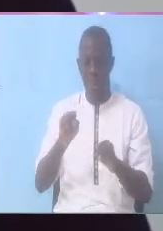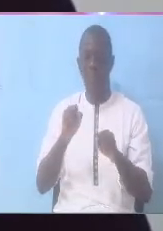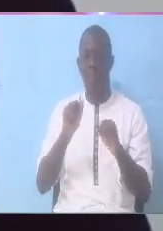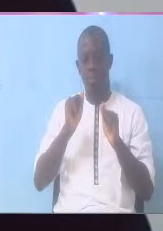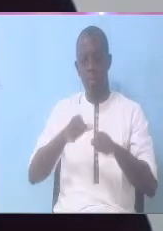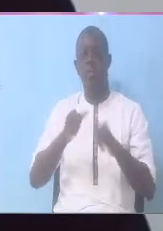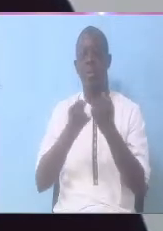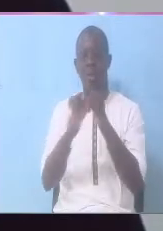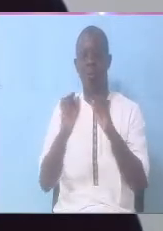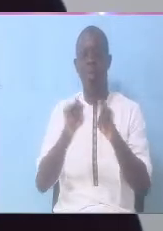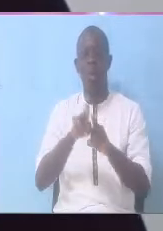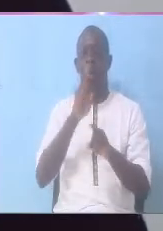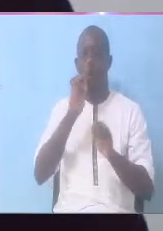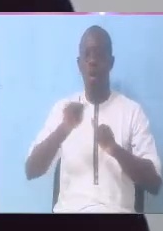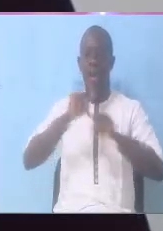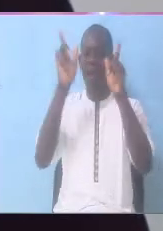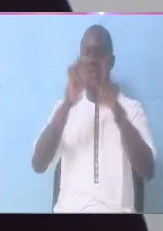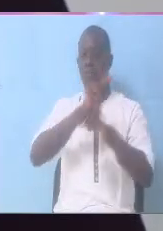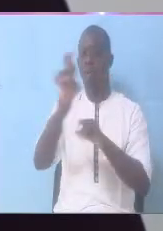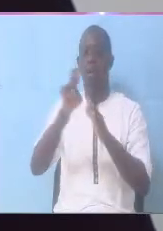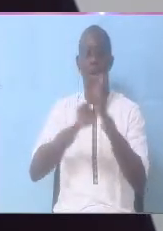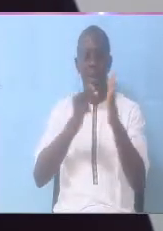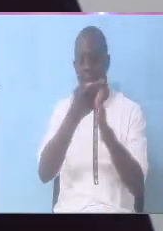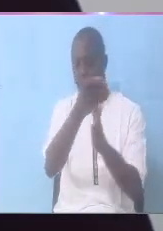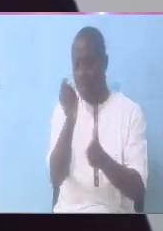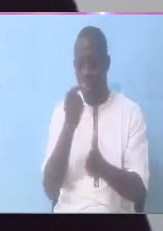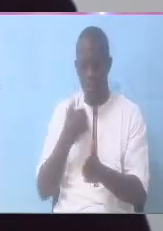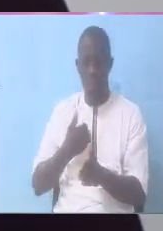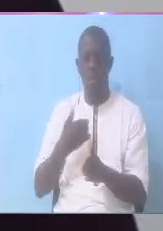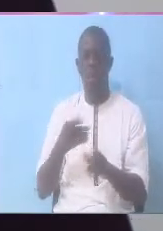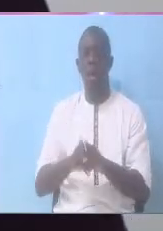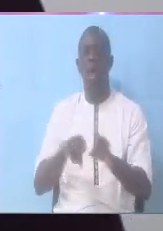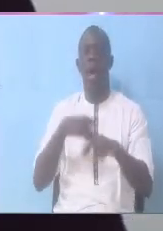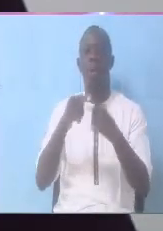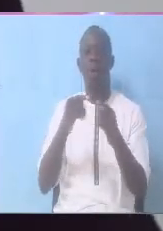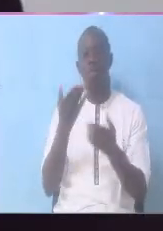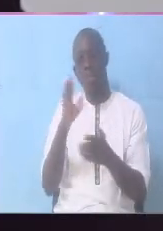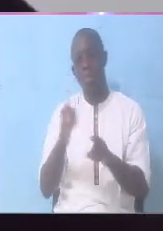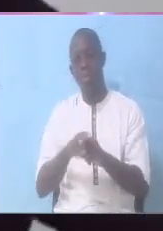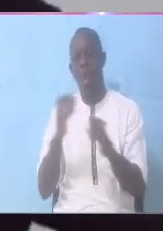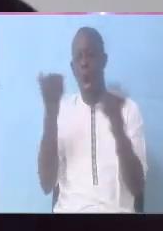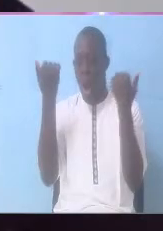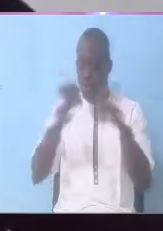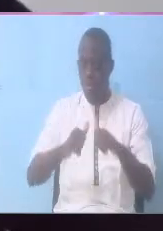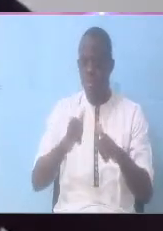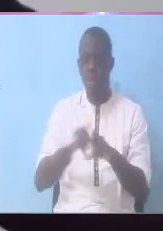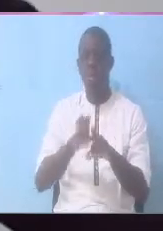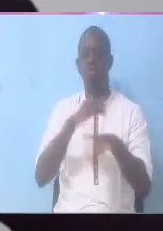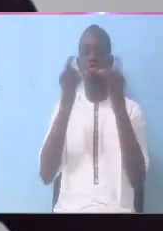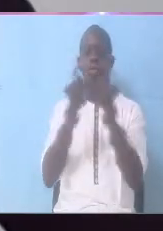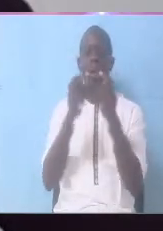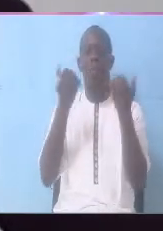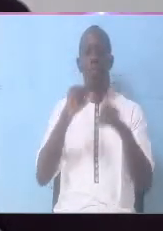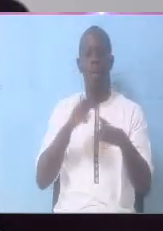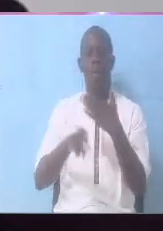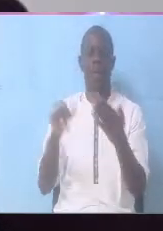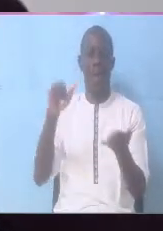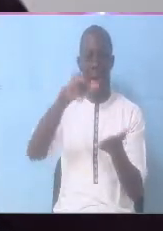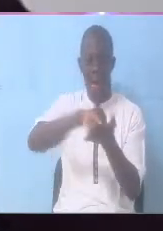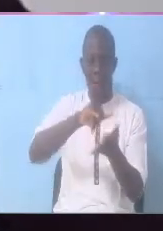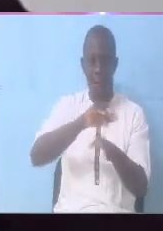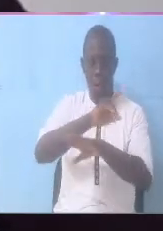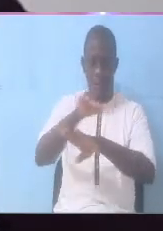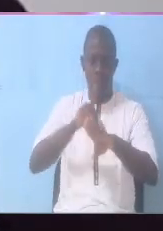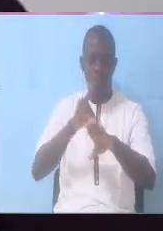we don't need them because they don't even know who is who if it's just a fight broke up at the airport. Yeah, very bitum men natakide amoti wala na